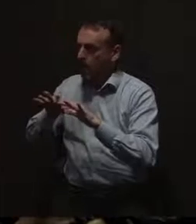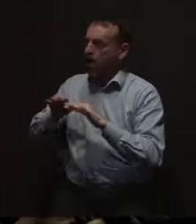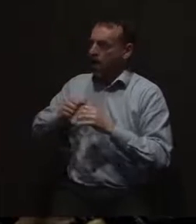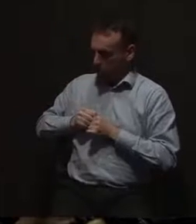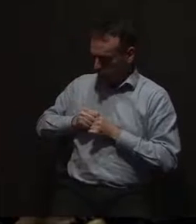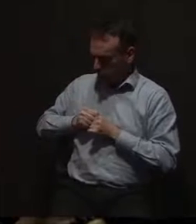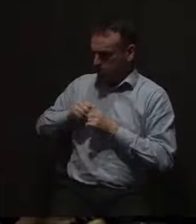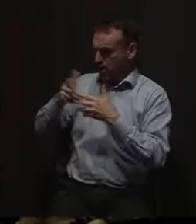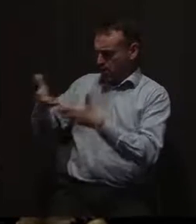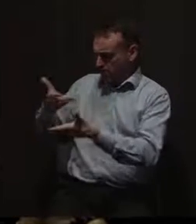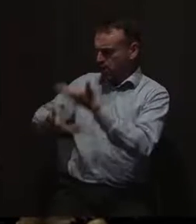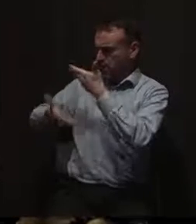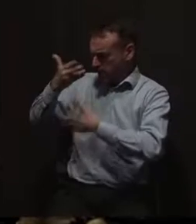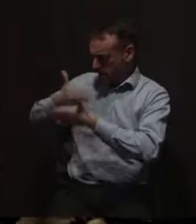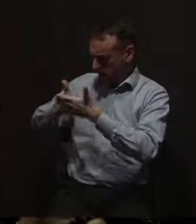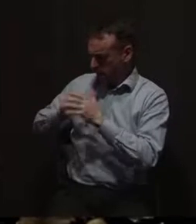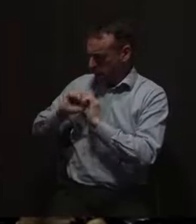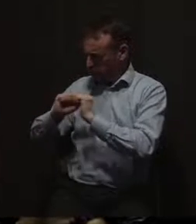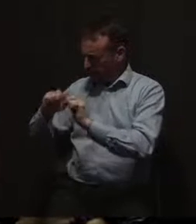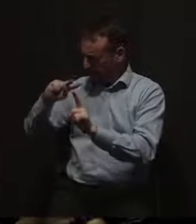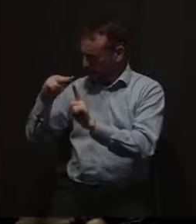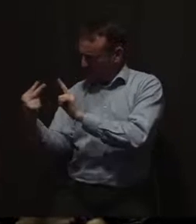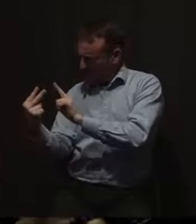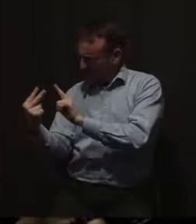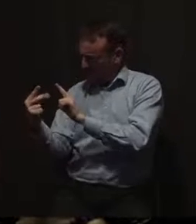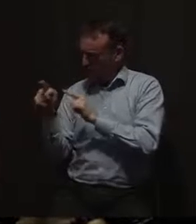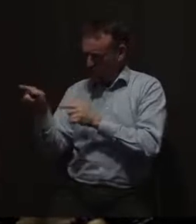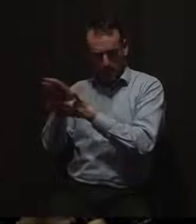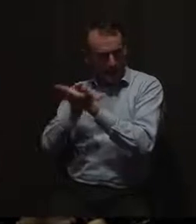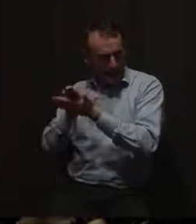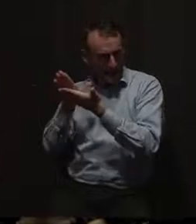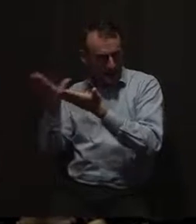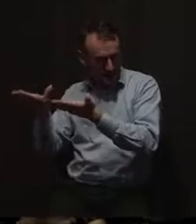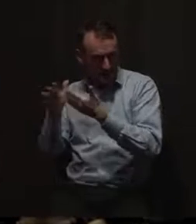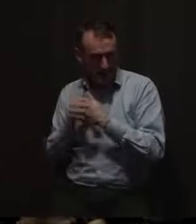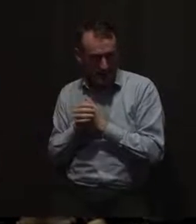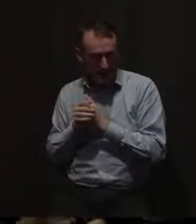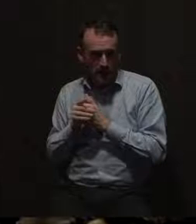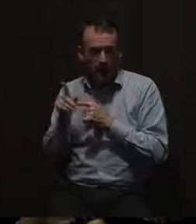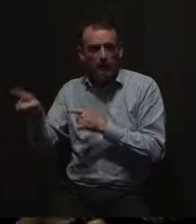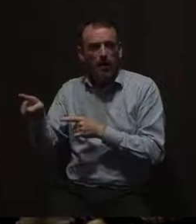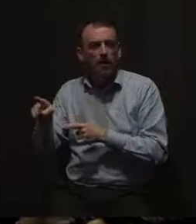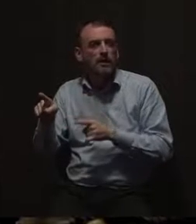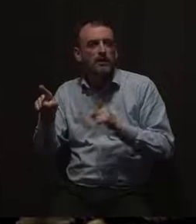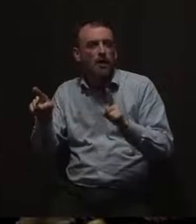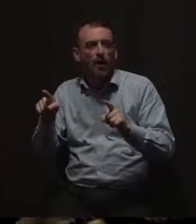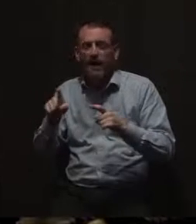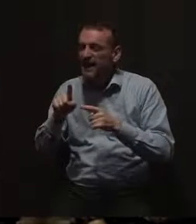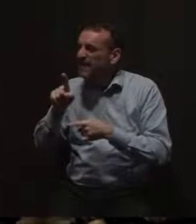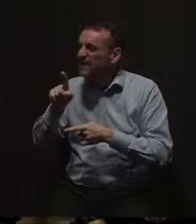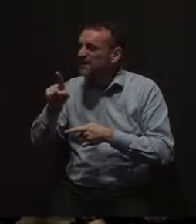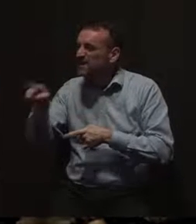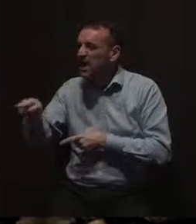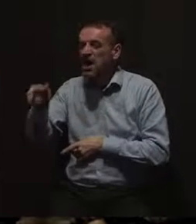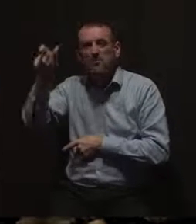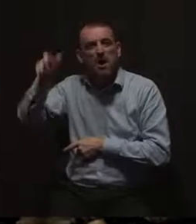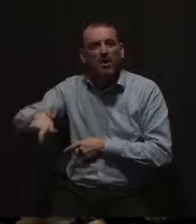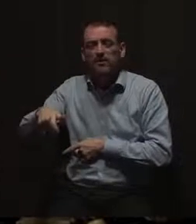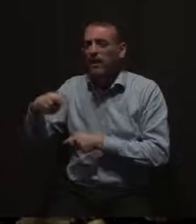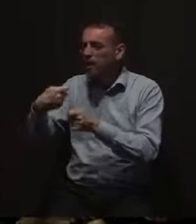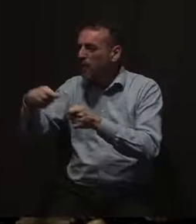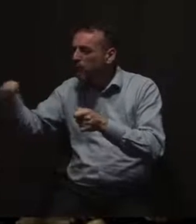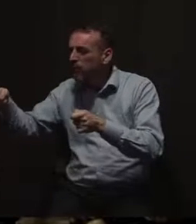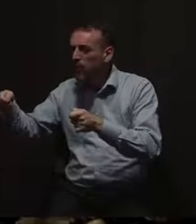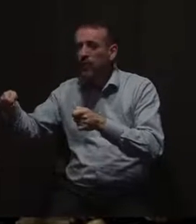corona denier, or boomer, or doomer. Or Germany say schwurbler, which basically means if you say something I don't agree with, then you just